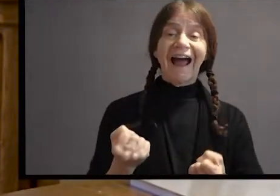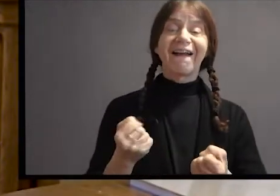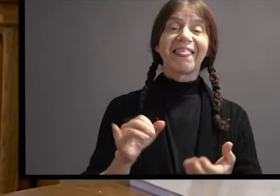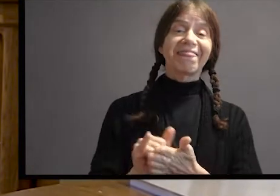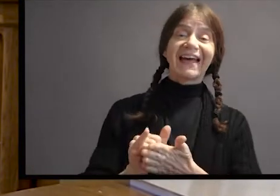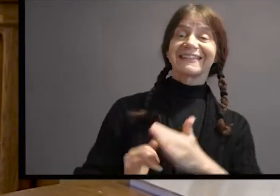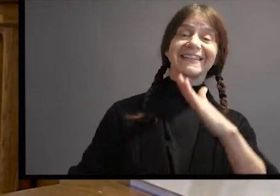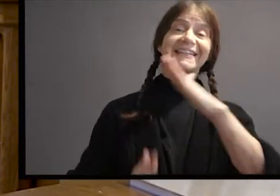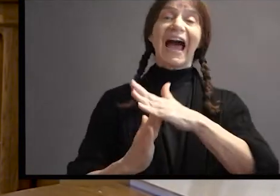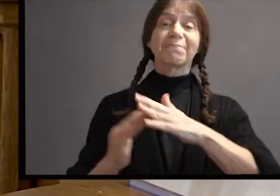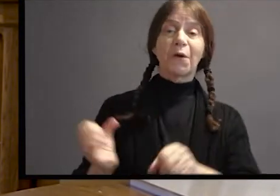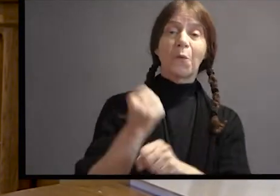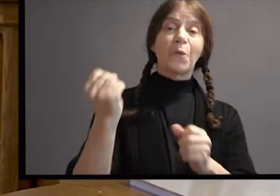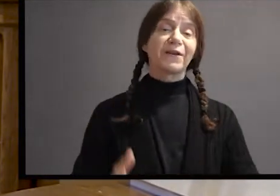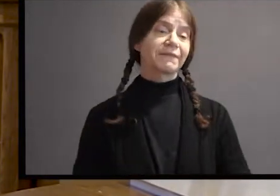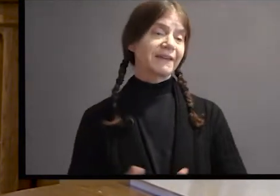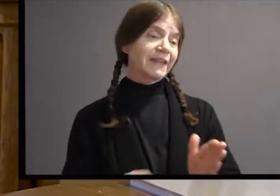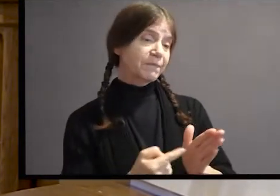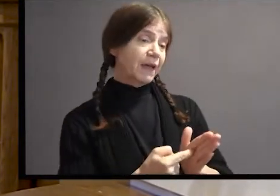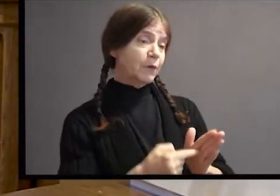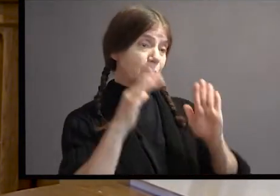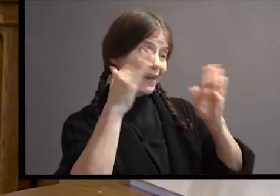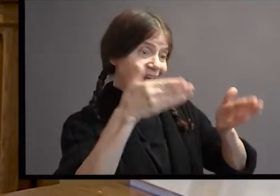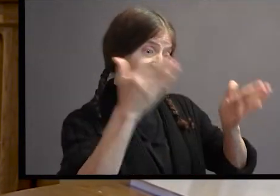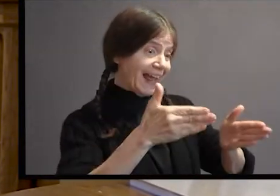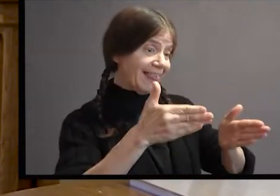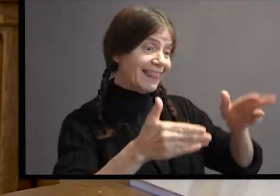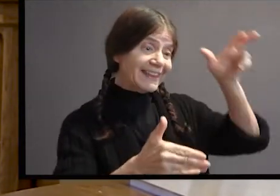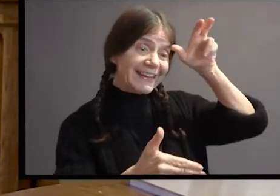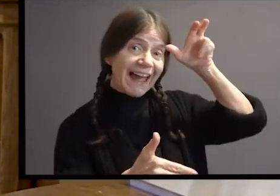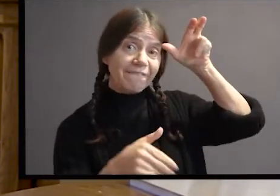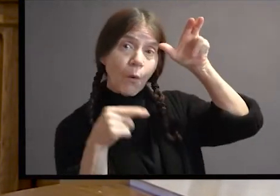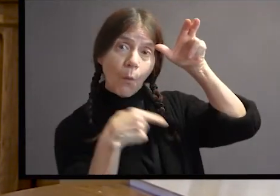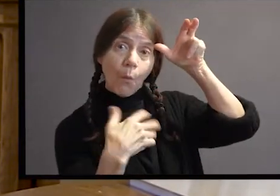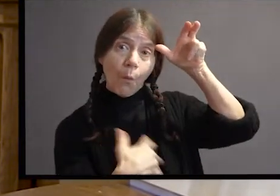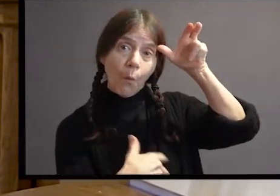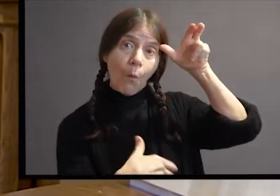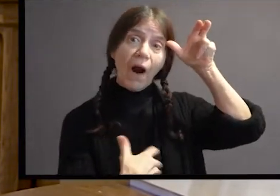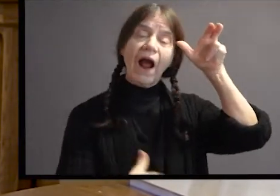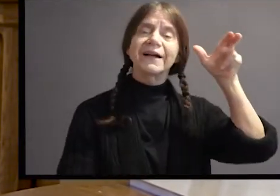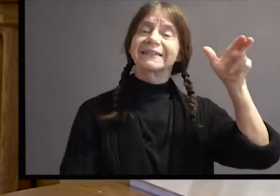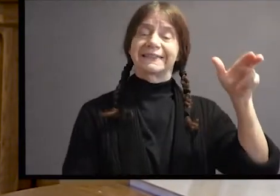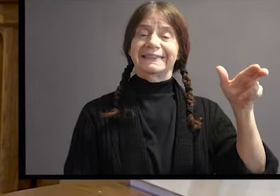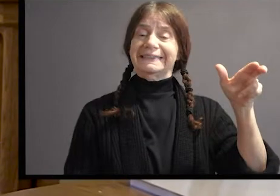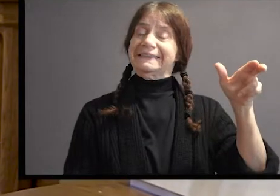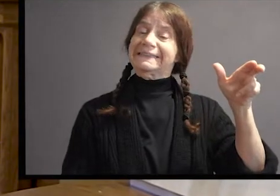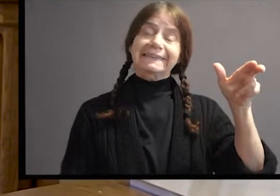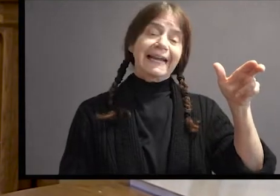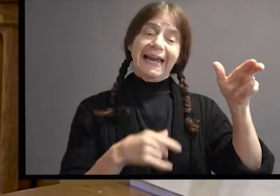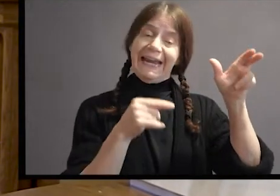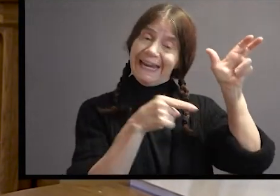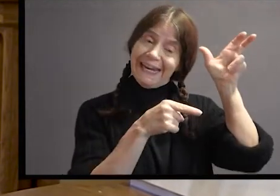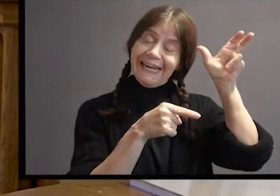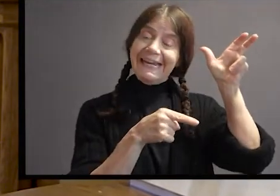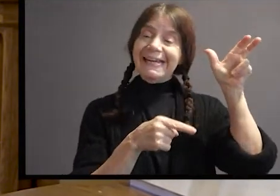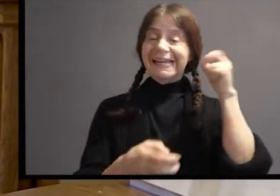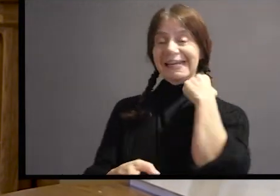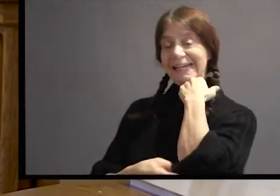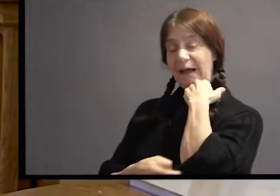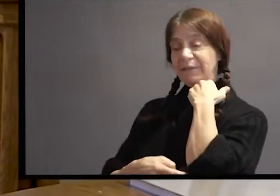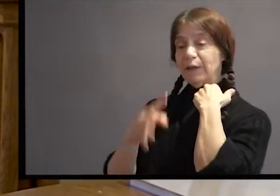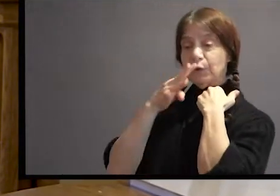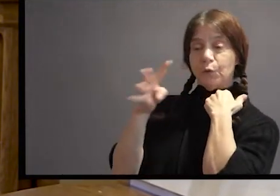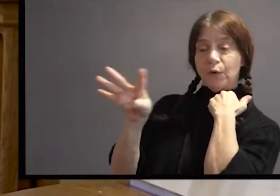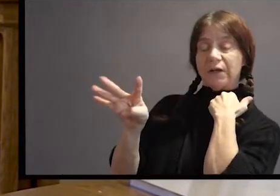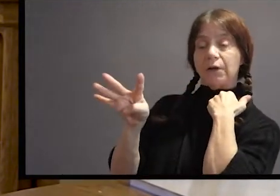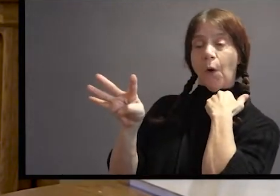We listen to the voice of the devil, and he tempts us to ignore our good shepherd when he calls